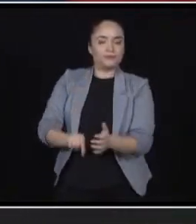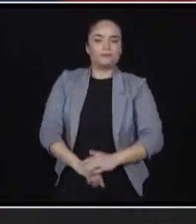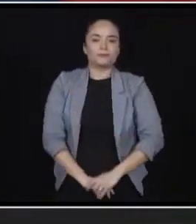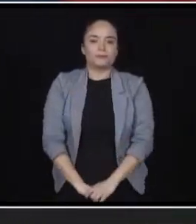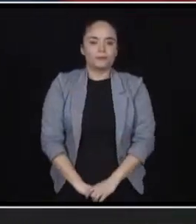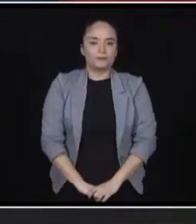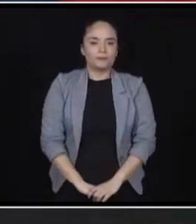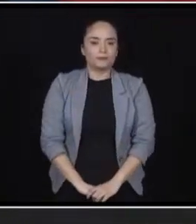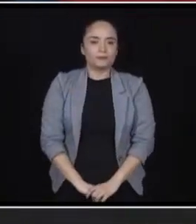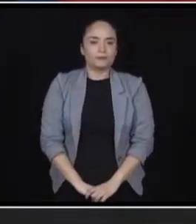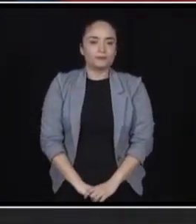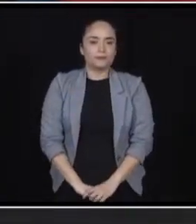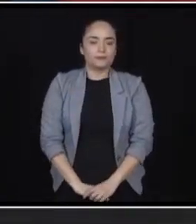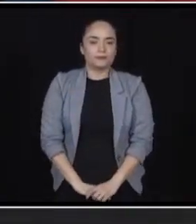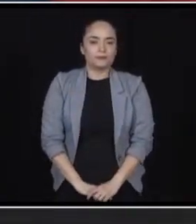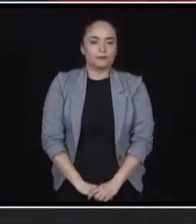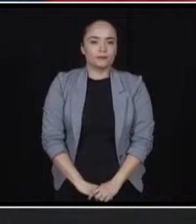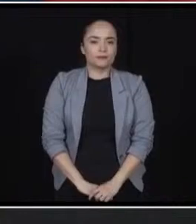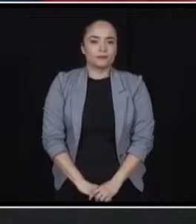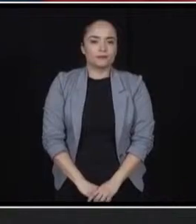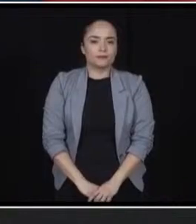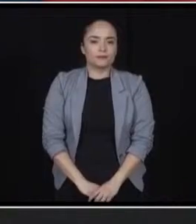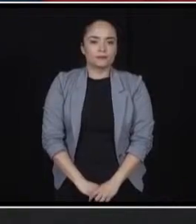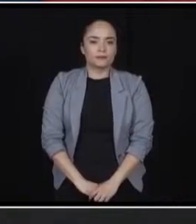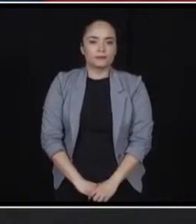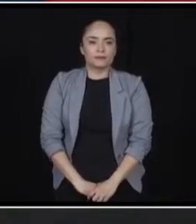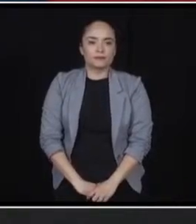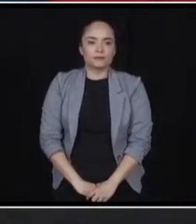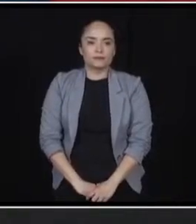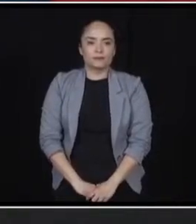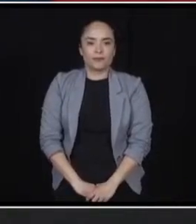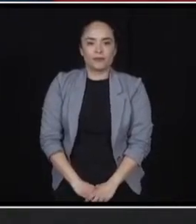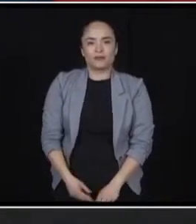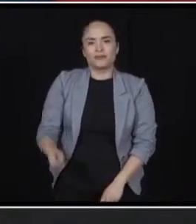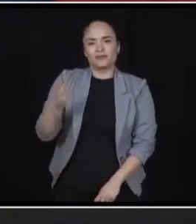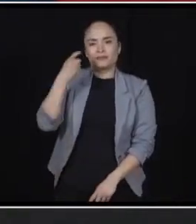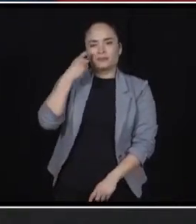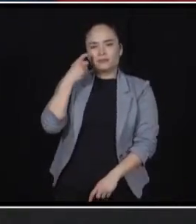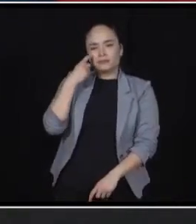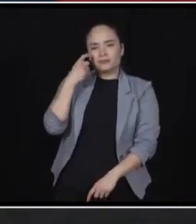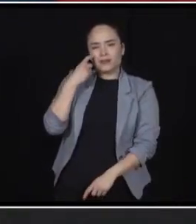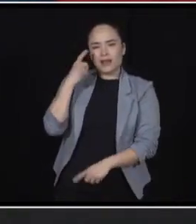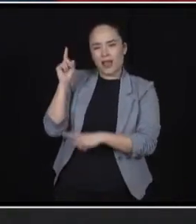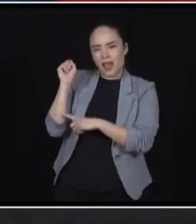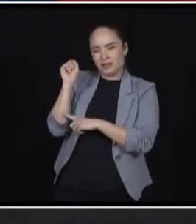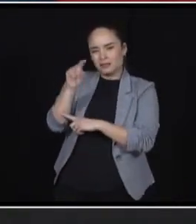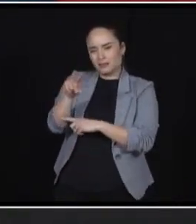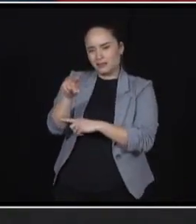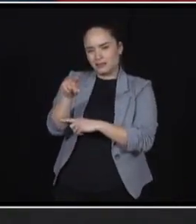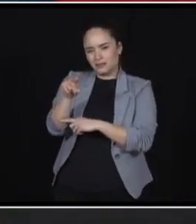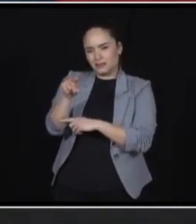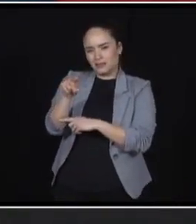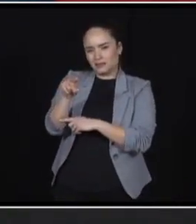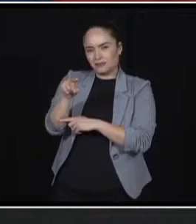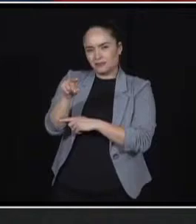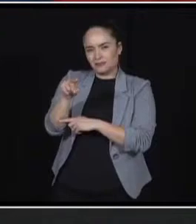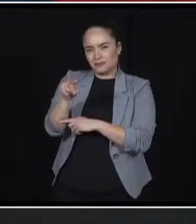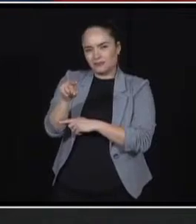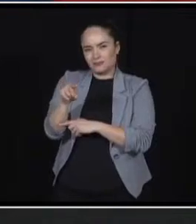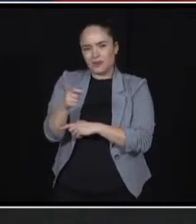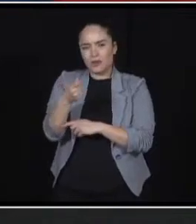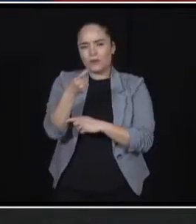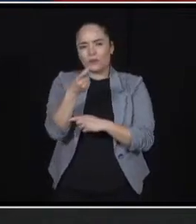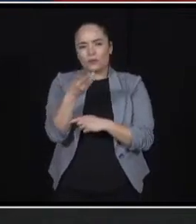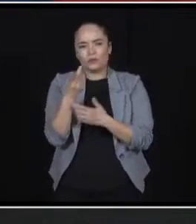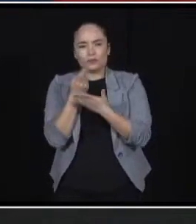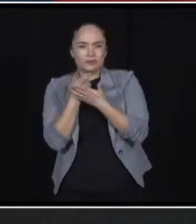to get back at some of the stuff that Laura and Travis were asking earlier, it was just a few weeks ago that you increased indoor dining in